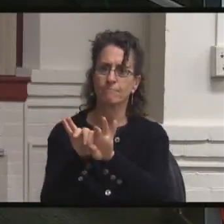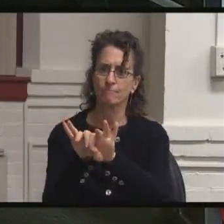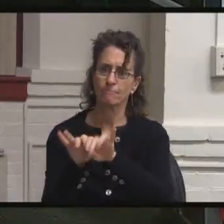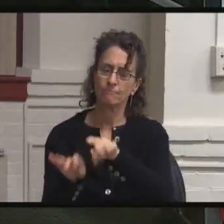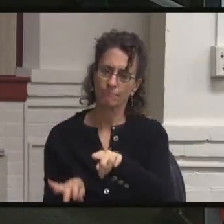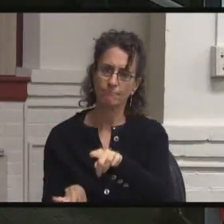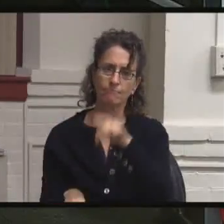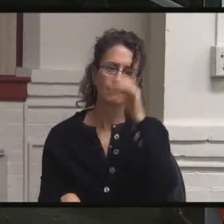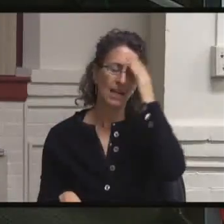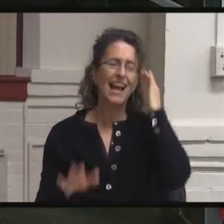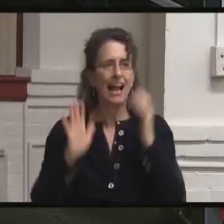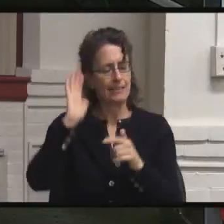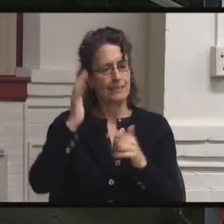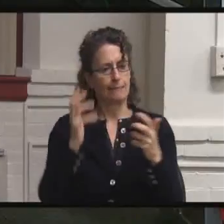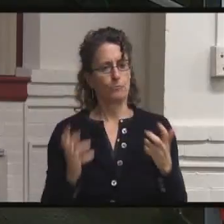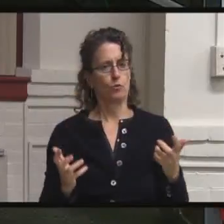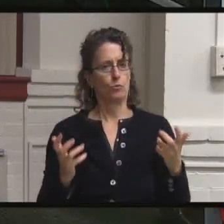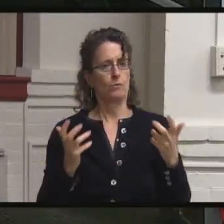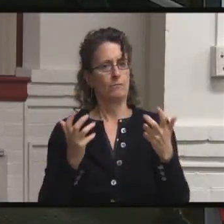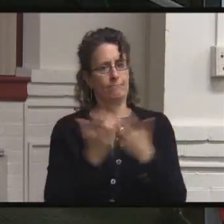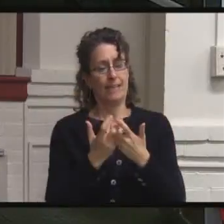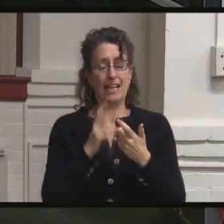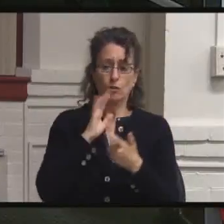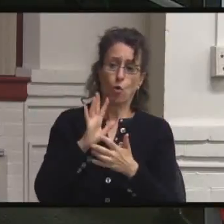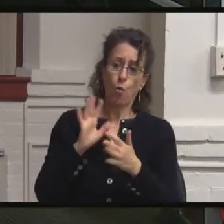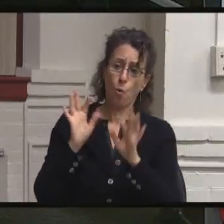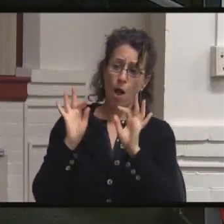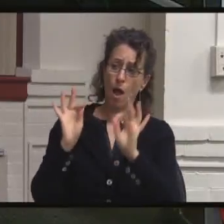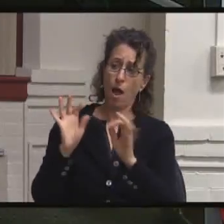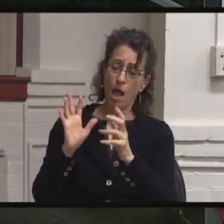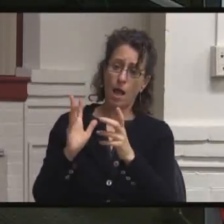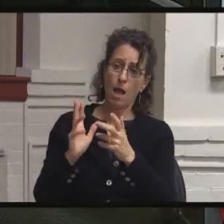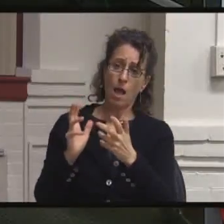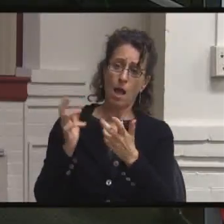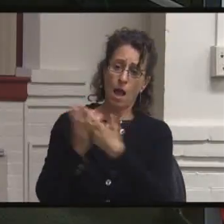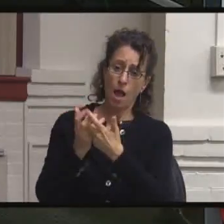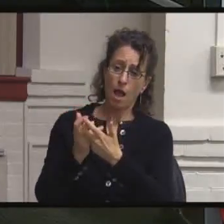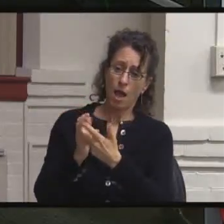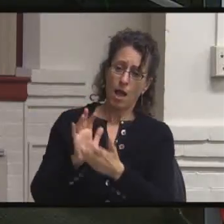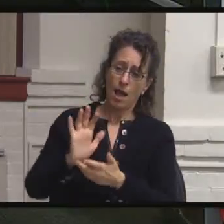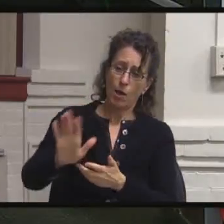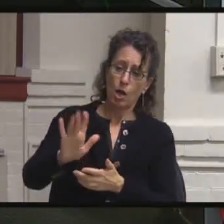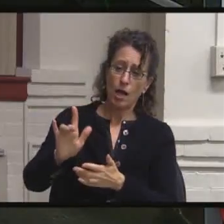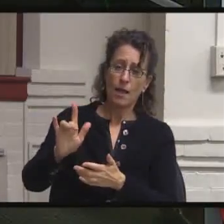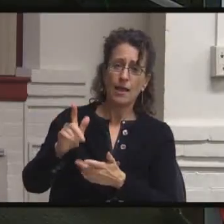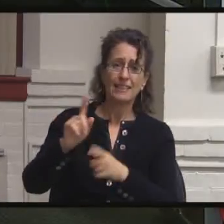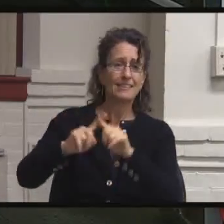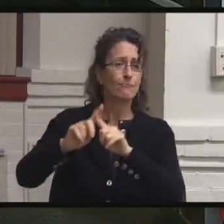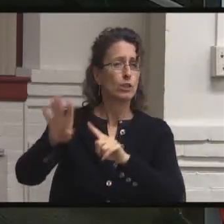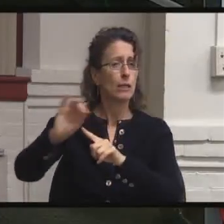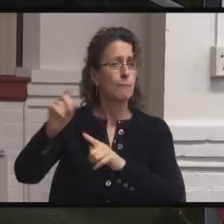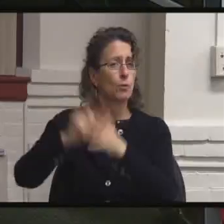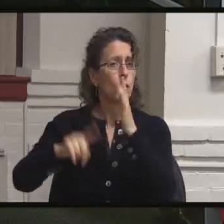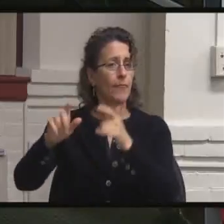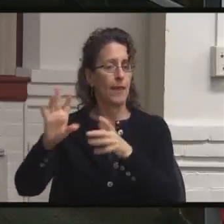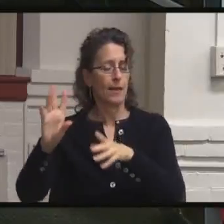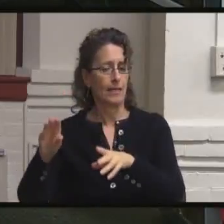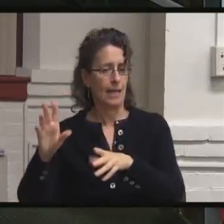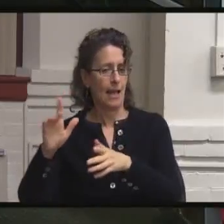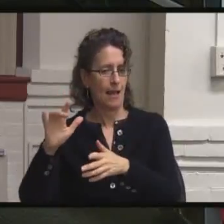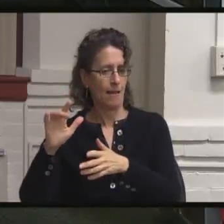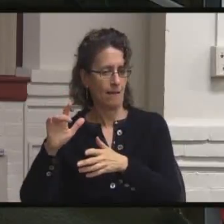our to the vendors and technical consultants we would be working with, and also to management of the town.